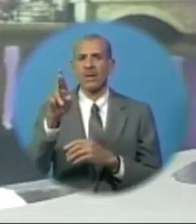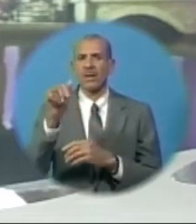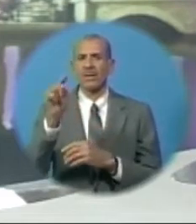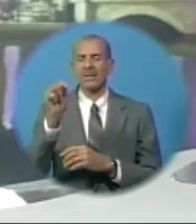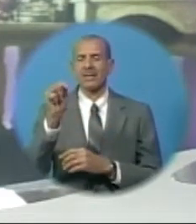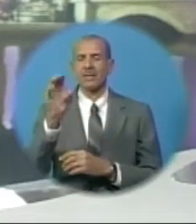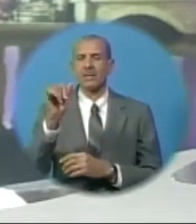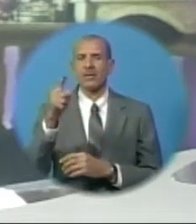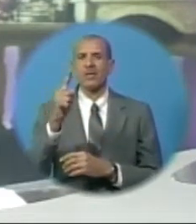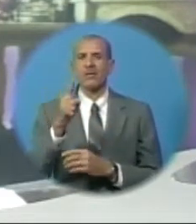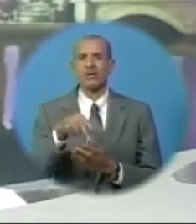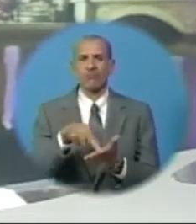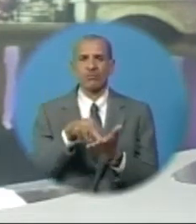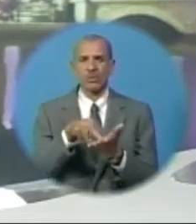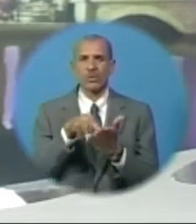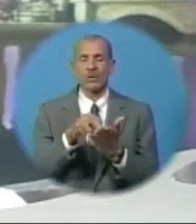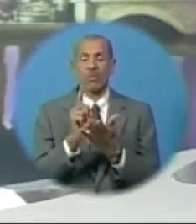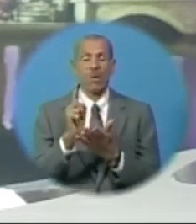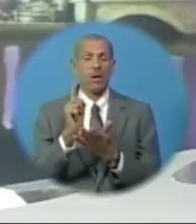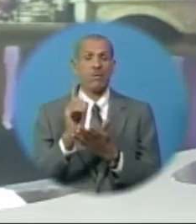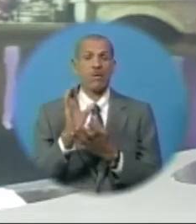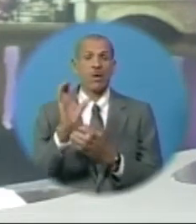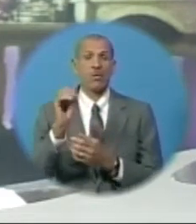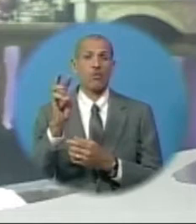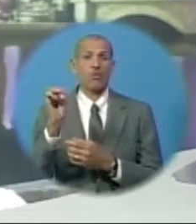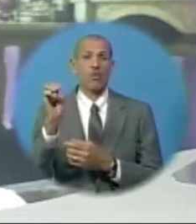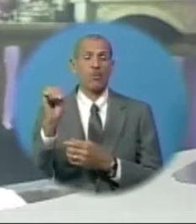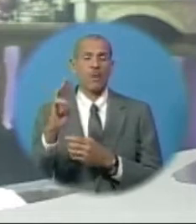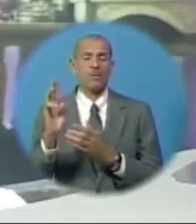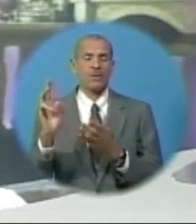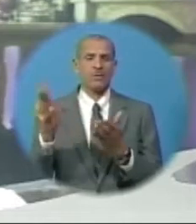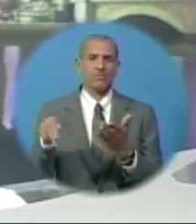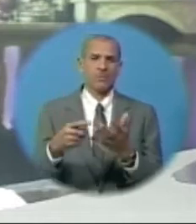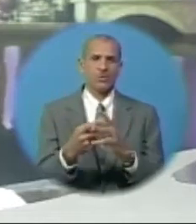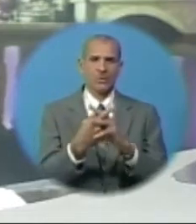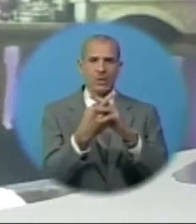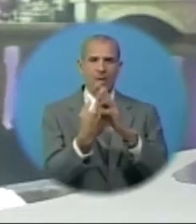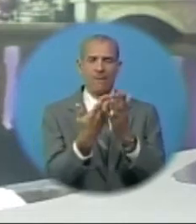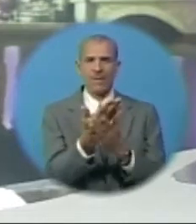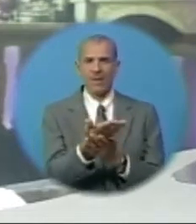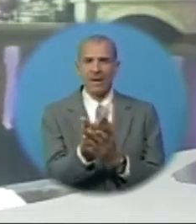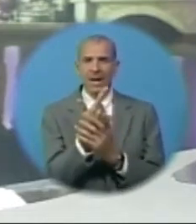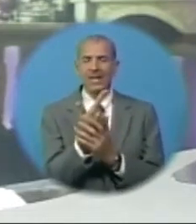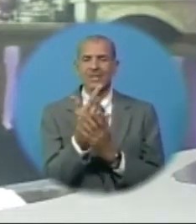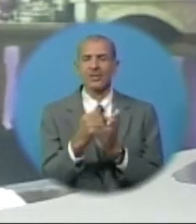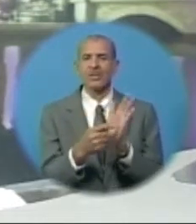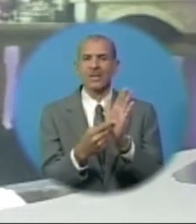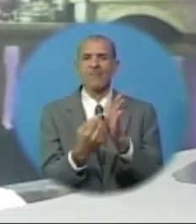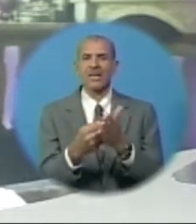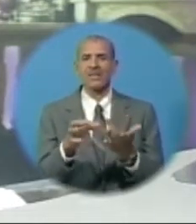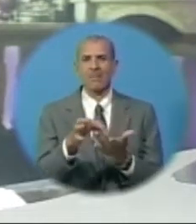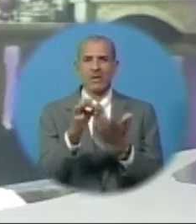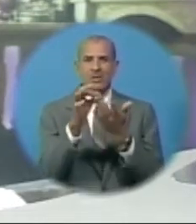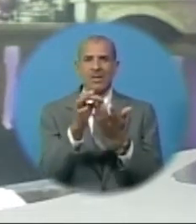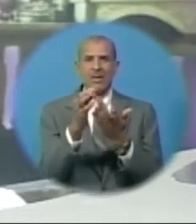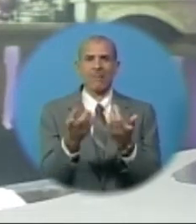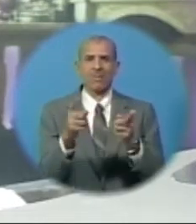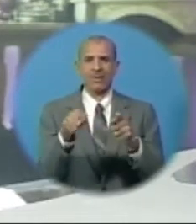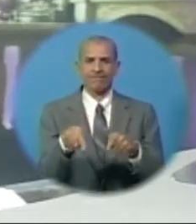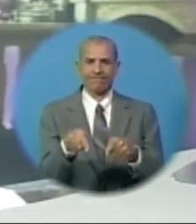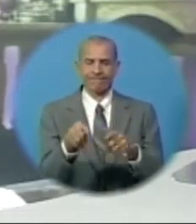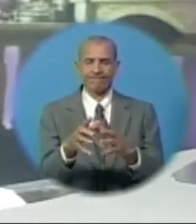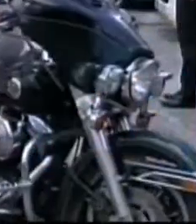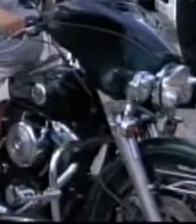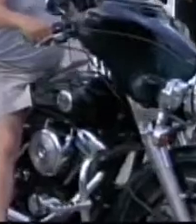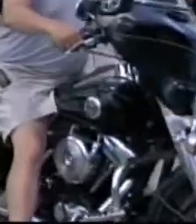One of our crews decided to drop in on the popular spot, and true to form, something special and quite different was happening.